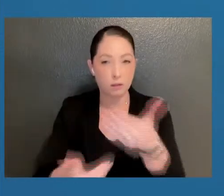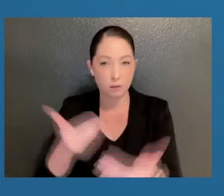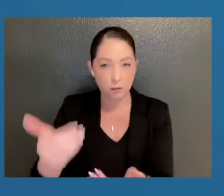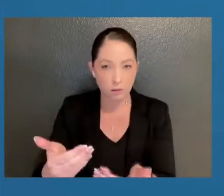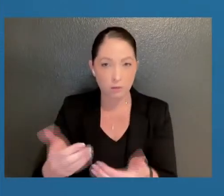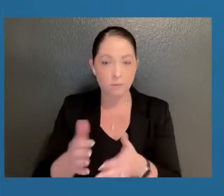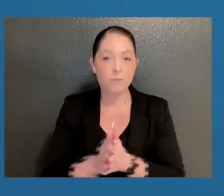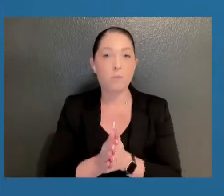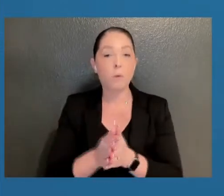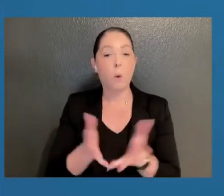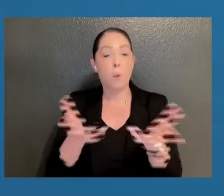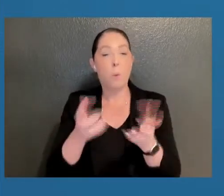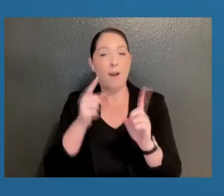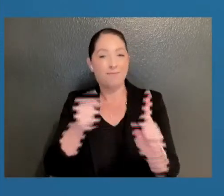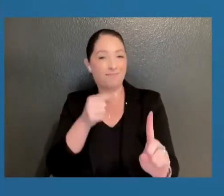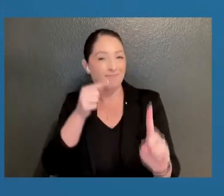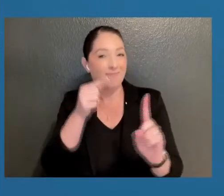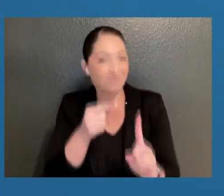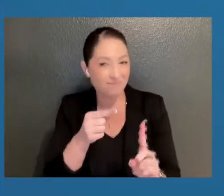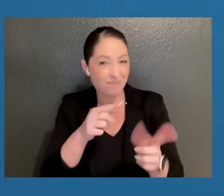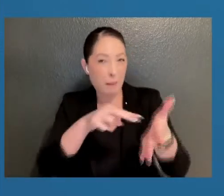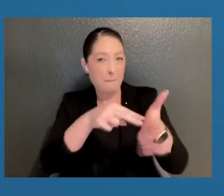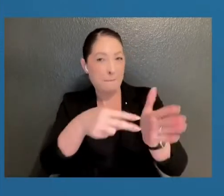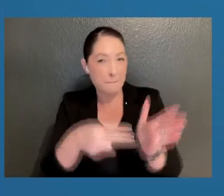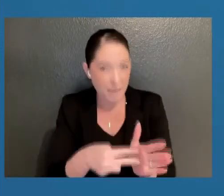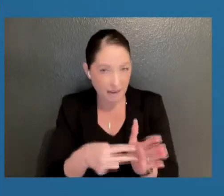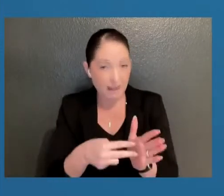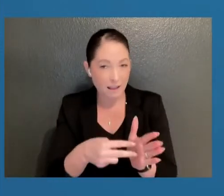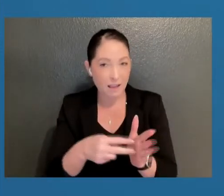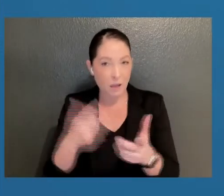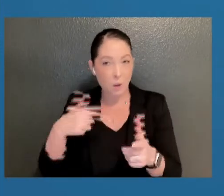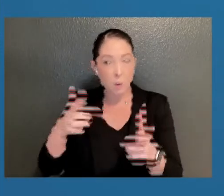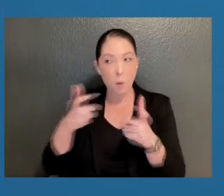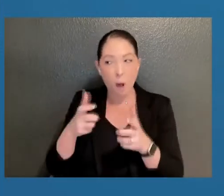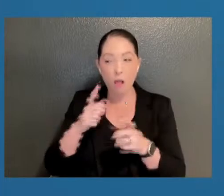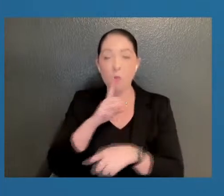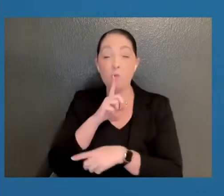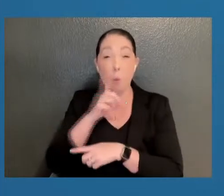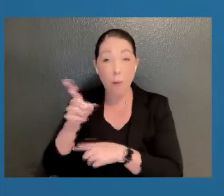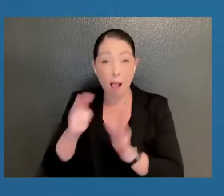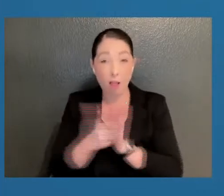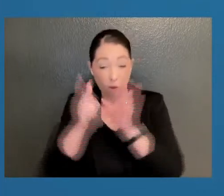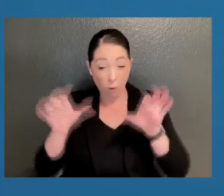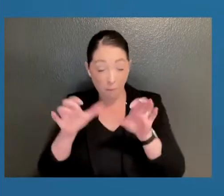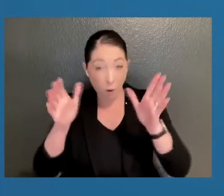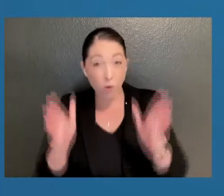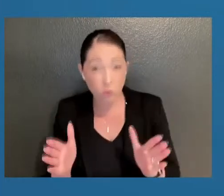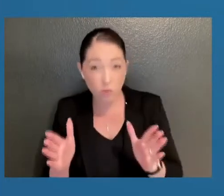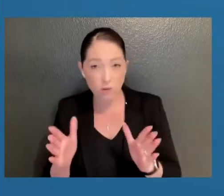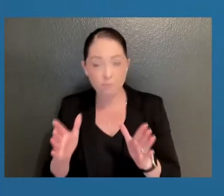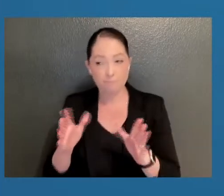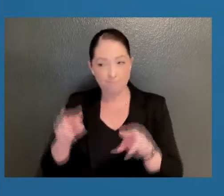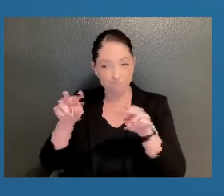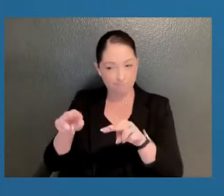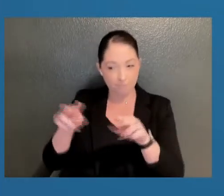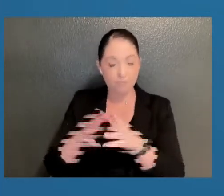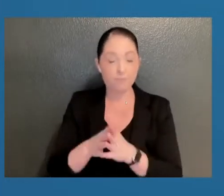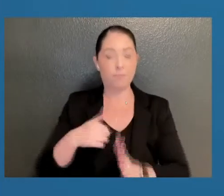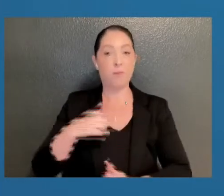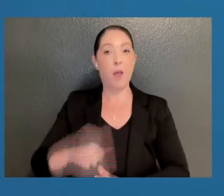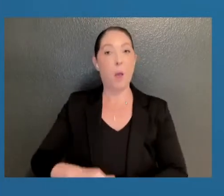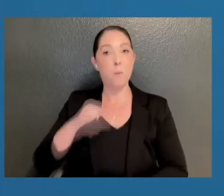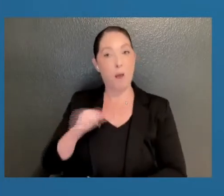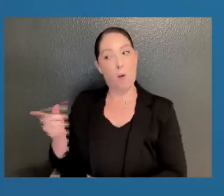intent while allowing us to crack down on the real criminals. And I'm proud to announce that DAASNY has endorsed my